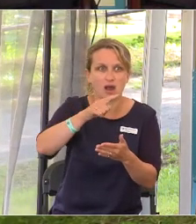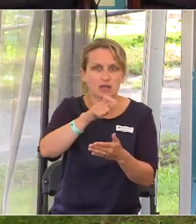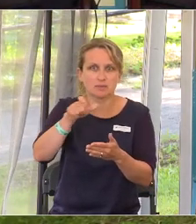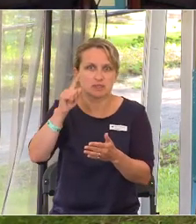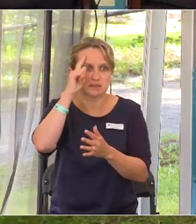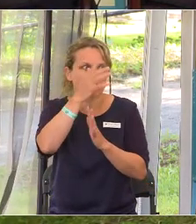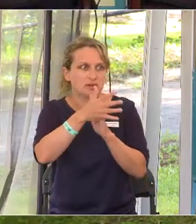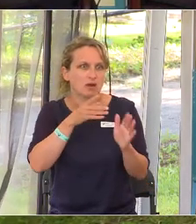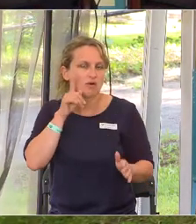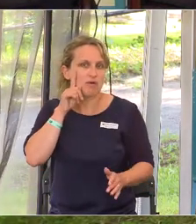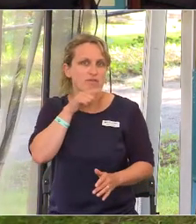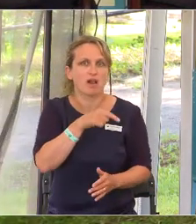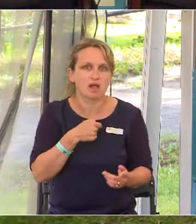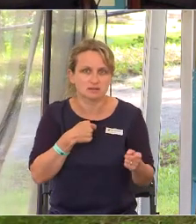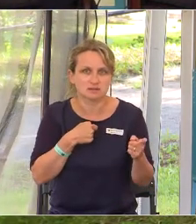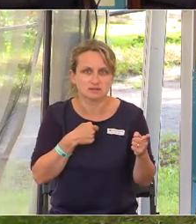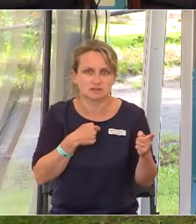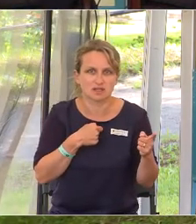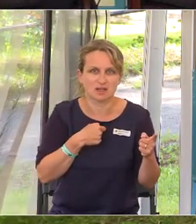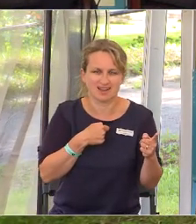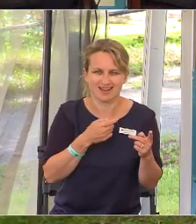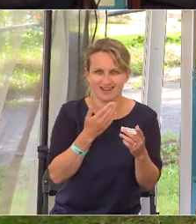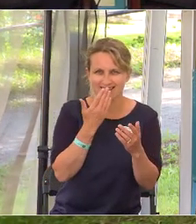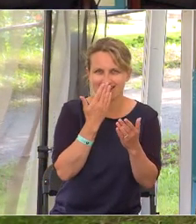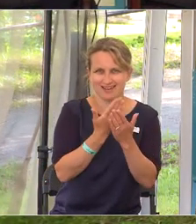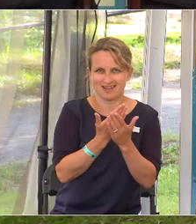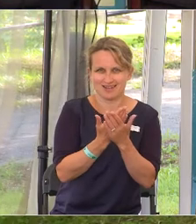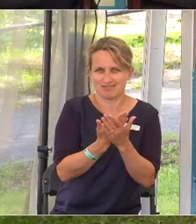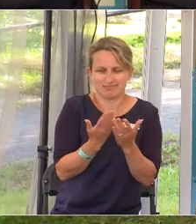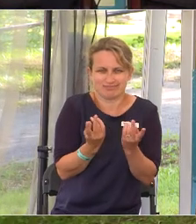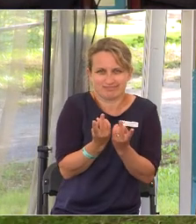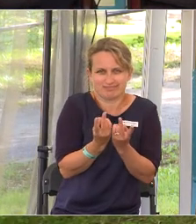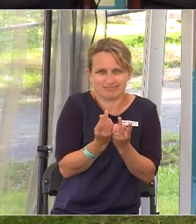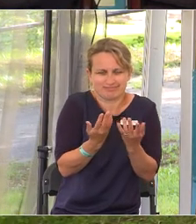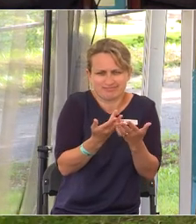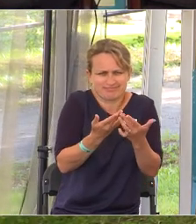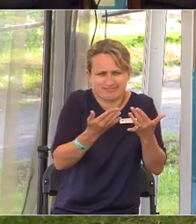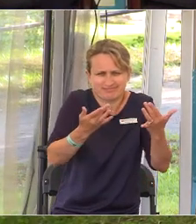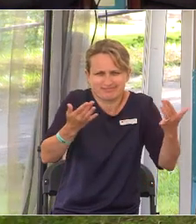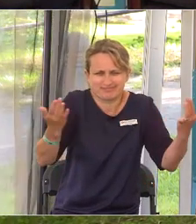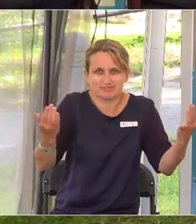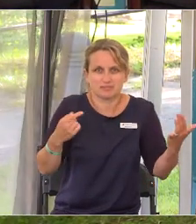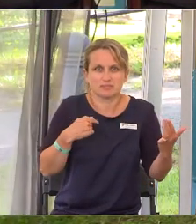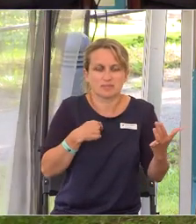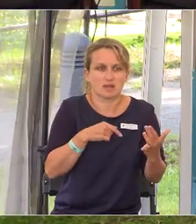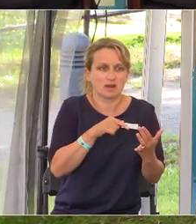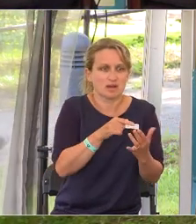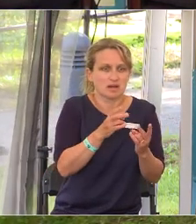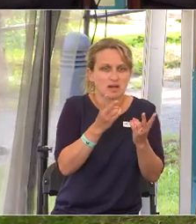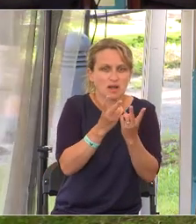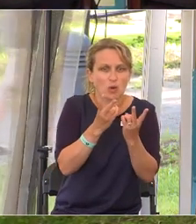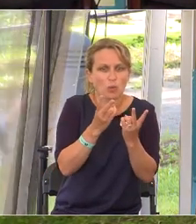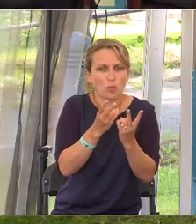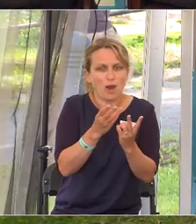Criticized for being a little bit misunderstood, and the other half, like Jordan Peterson, or some of the other contemporary, but not